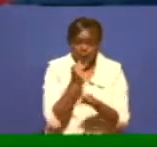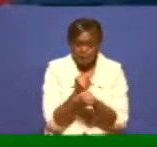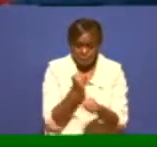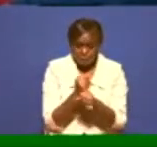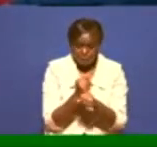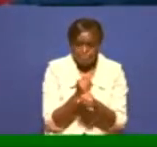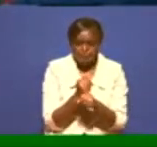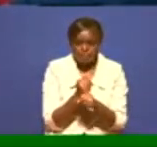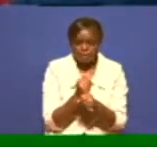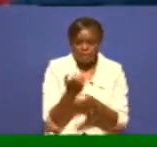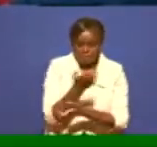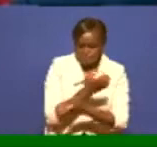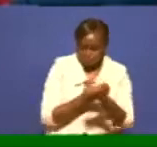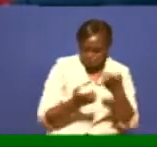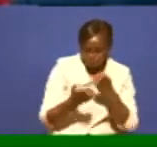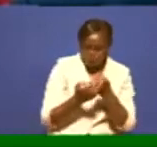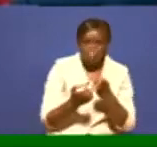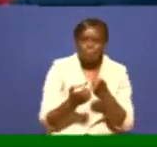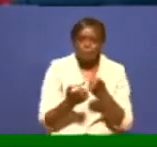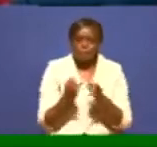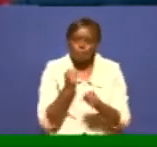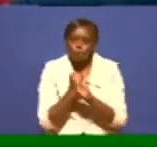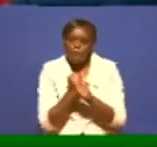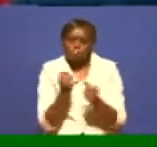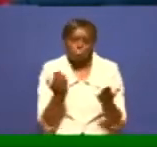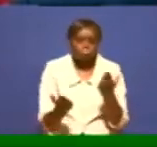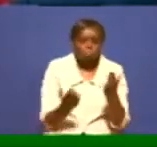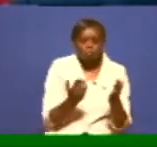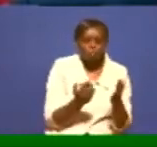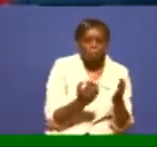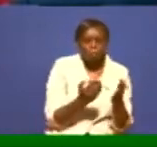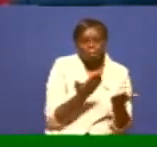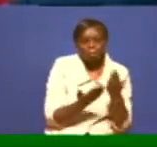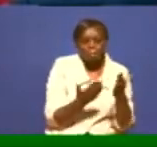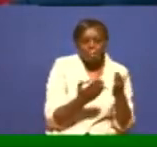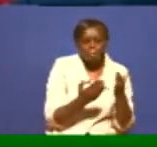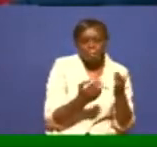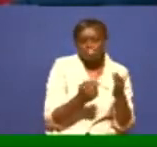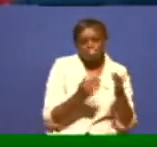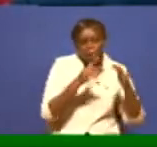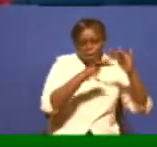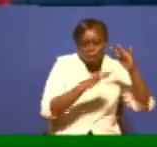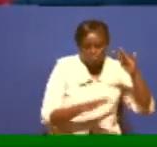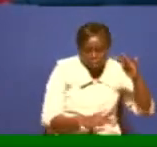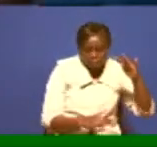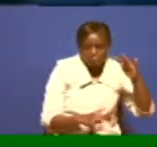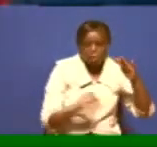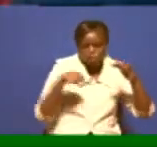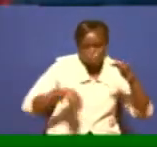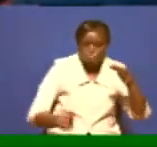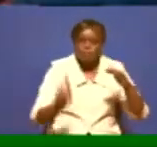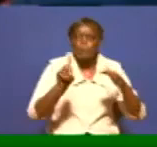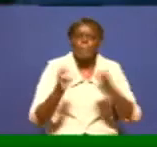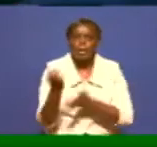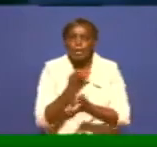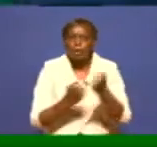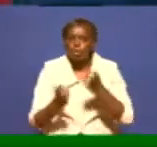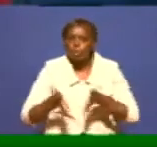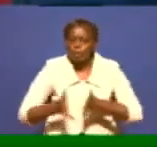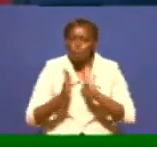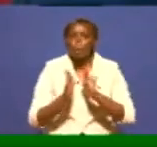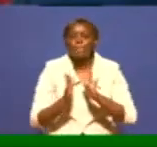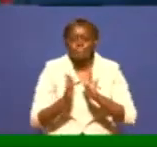economic models. Which one will work? Is it the trickle-down economic model or the bottom-up economic model? Because that is the only way we